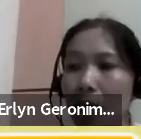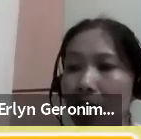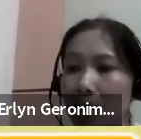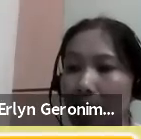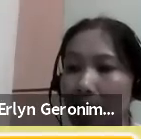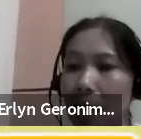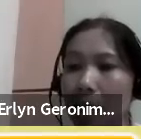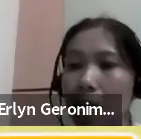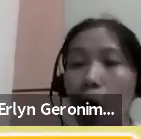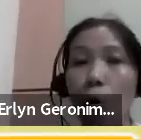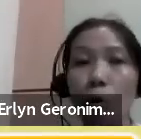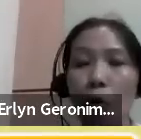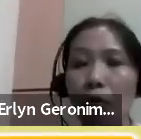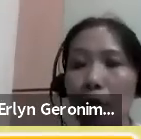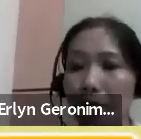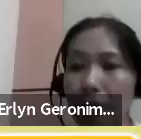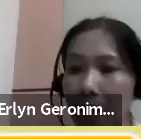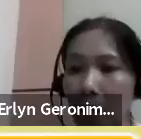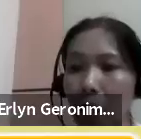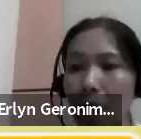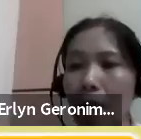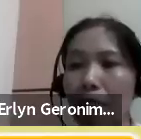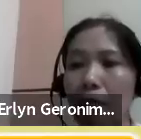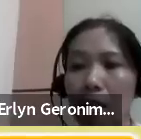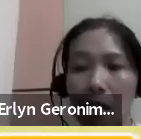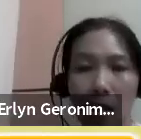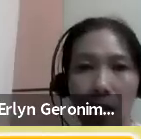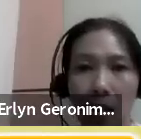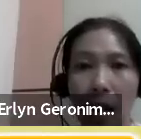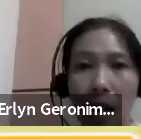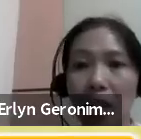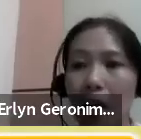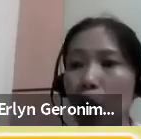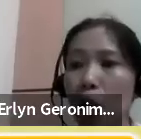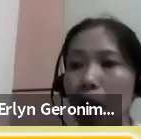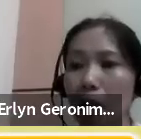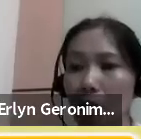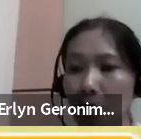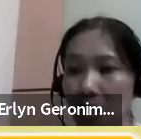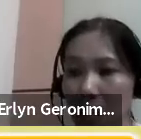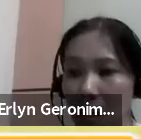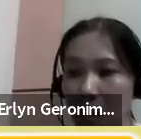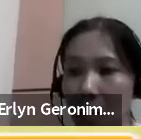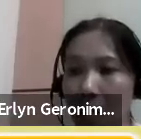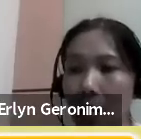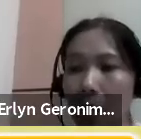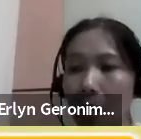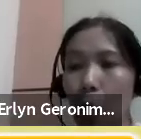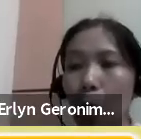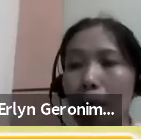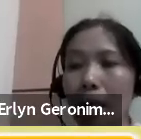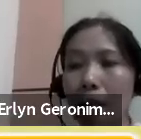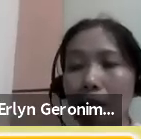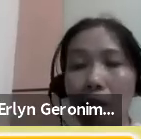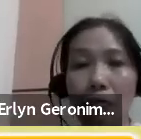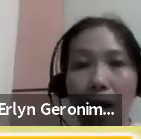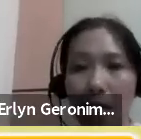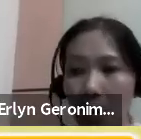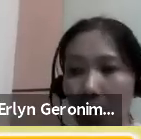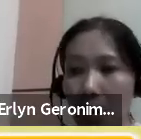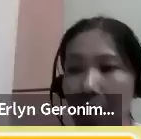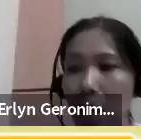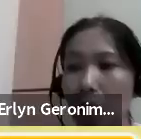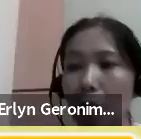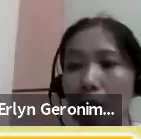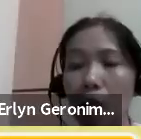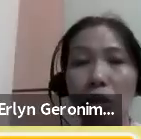official designating October 5 of every year as National Teachers Day, the culminating event